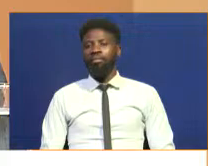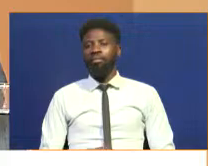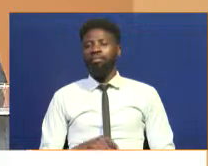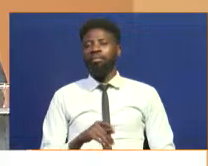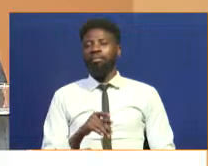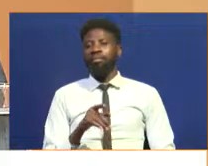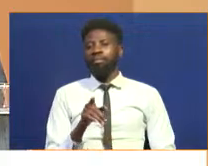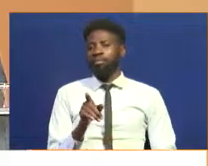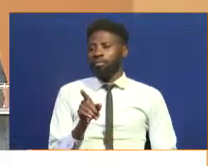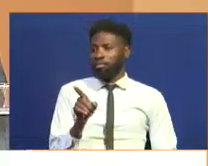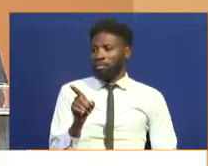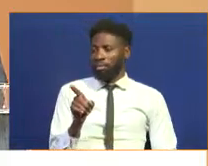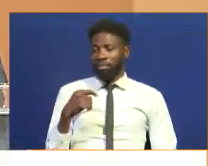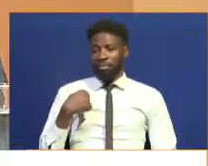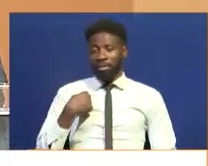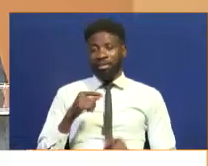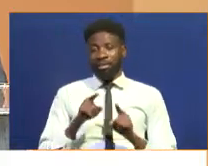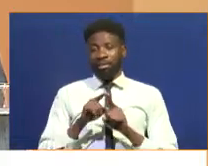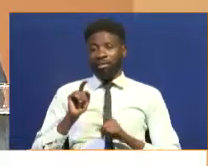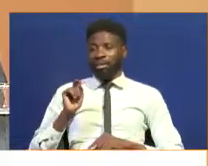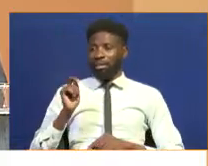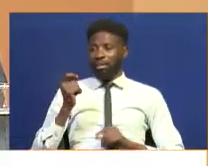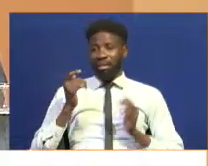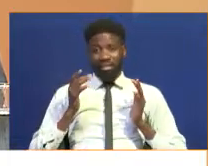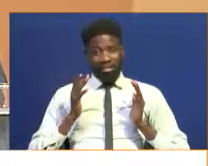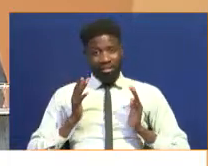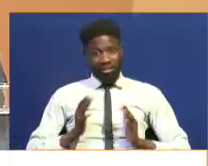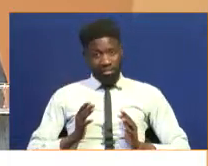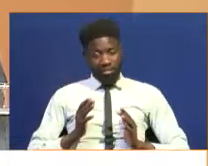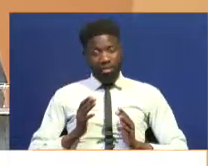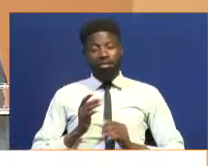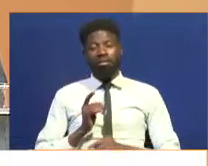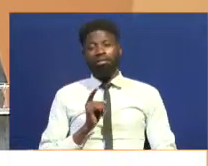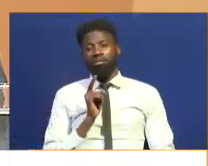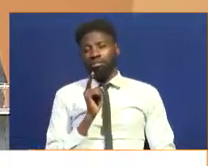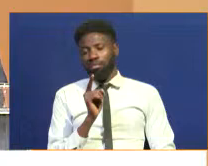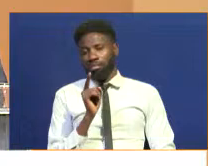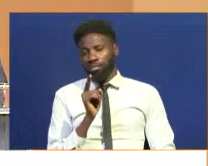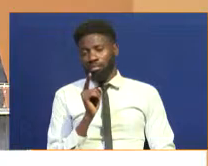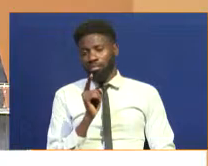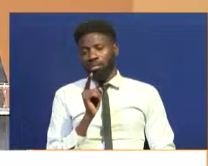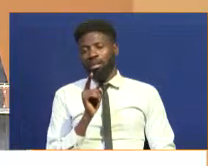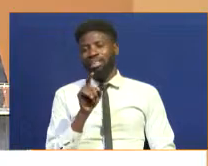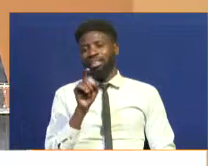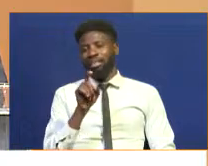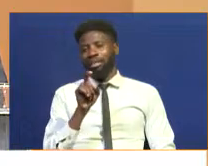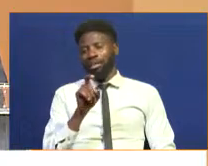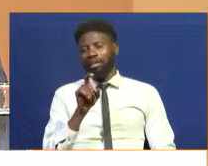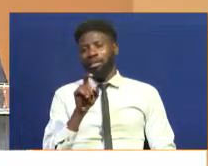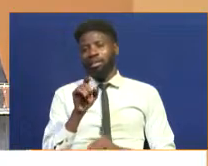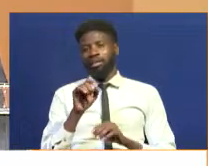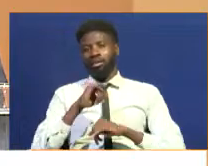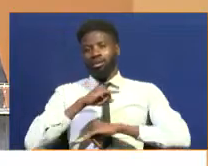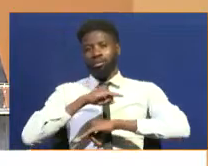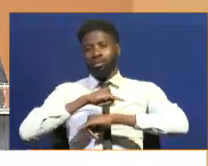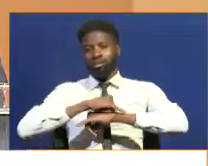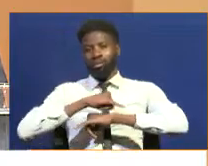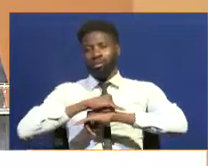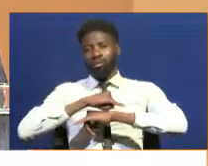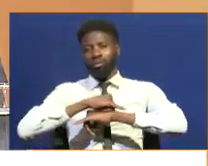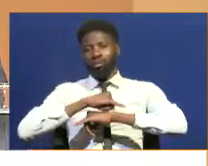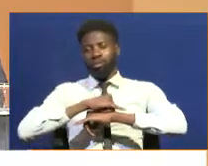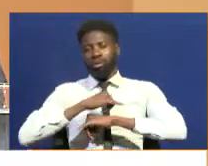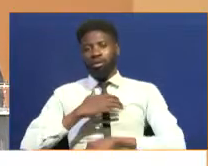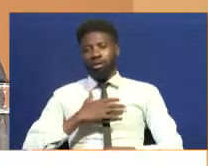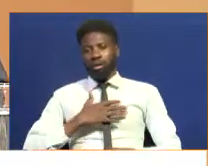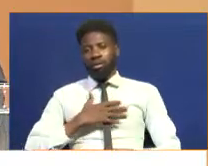again, as a citizen, as a proud Kenyan, is actually the tenacity of our institutions. You remember there